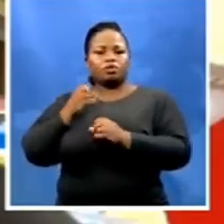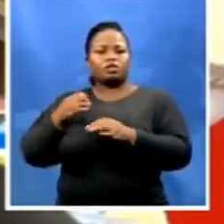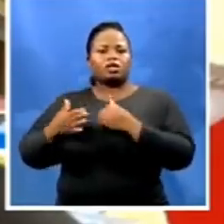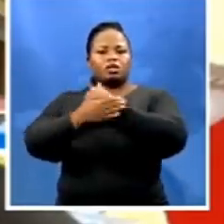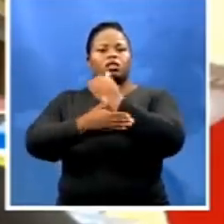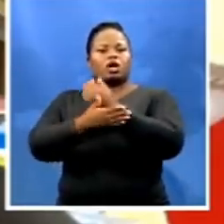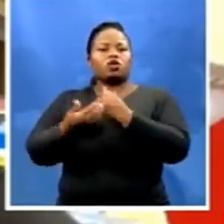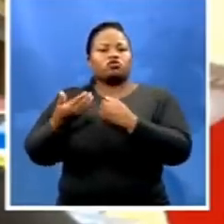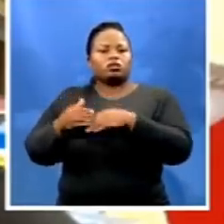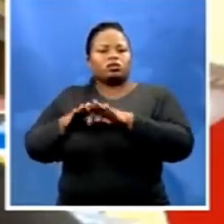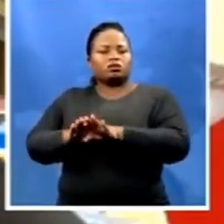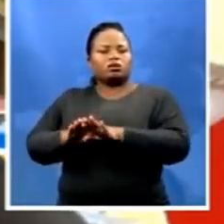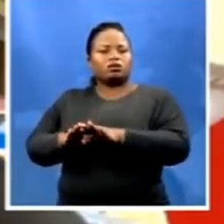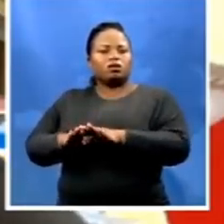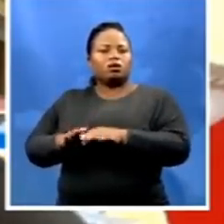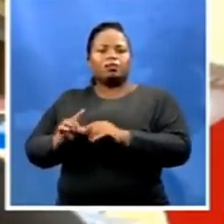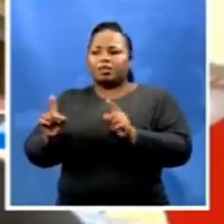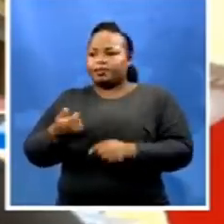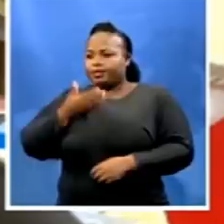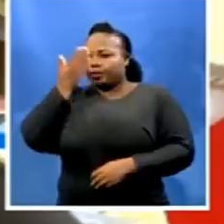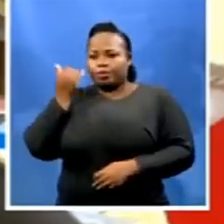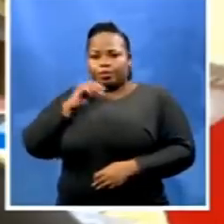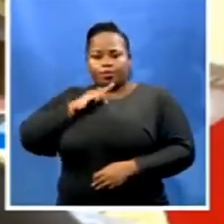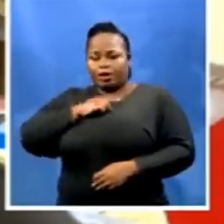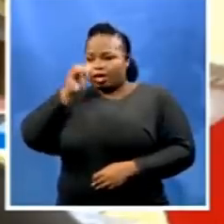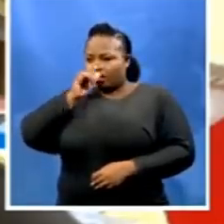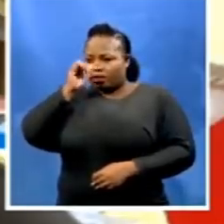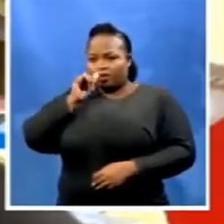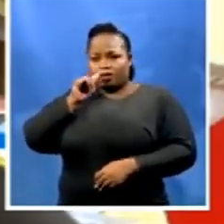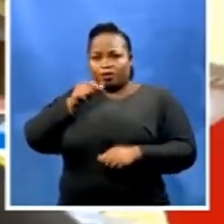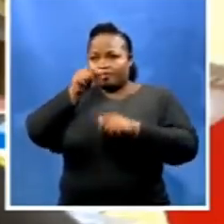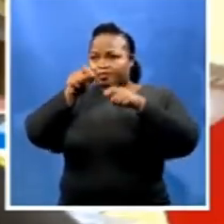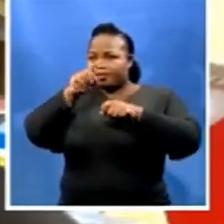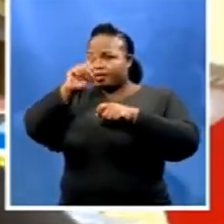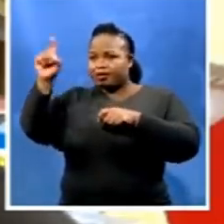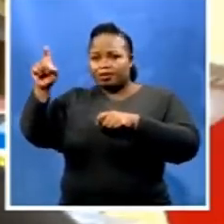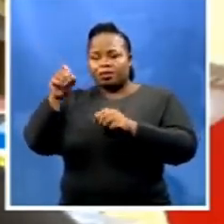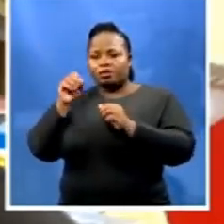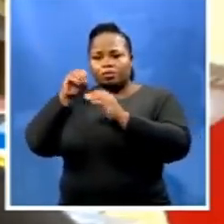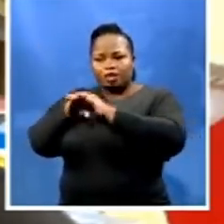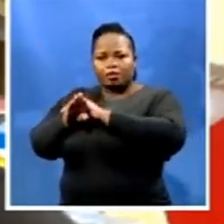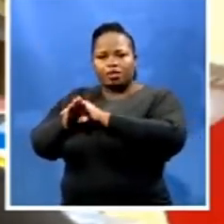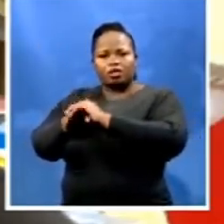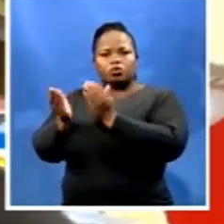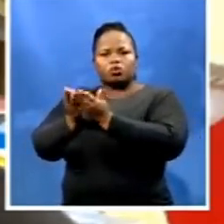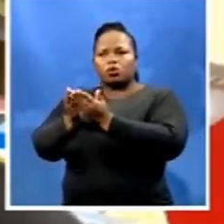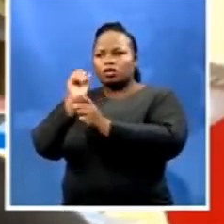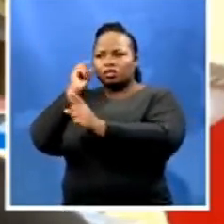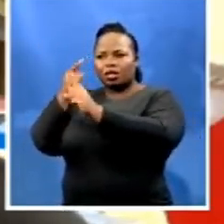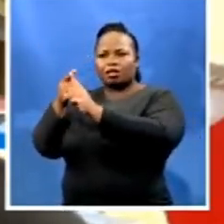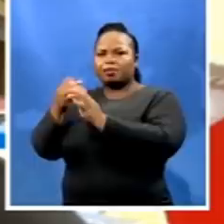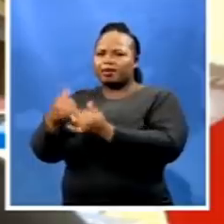why criminals are targeting our schools, except to say we are now suspecting that there may be a coordinated